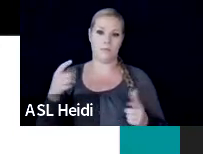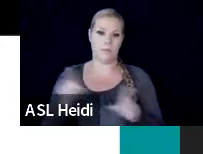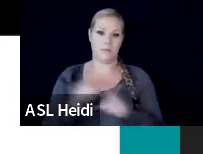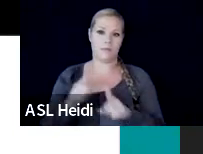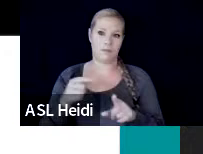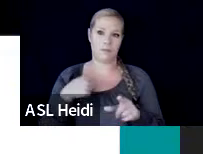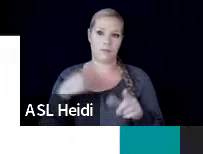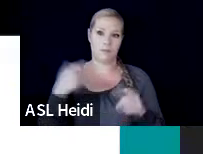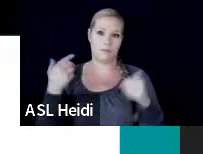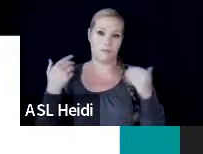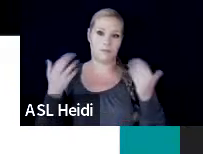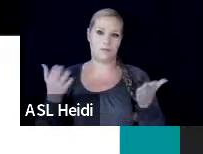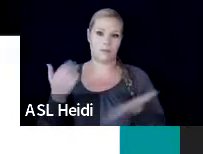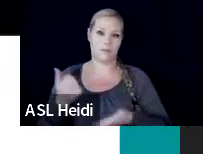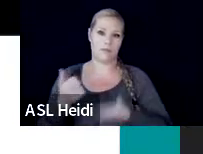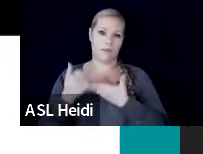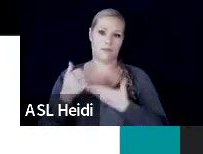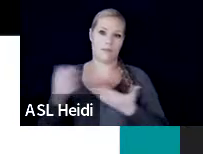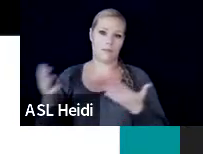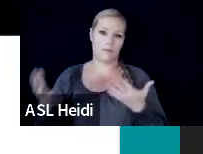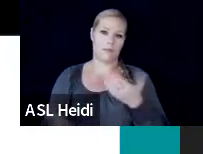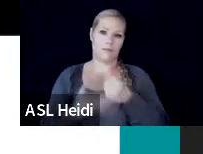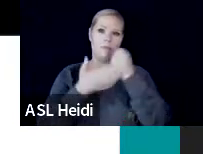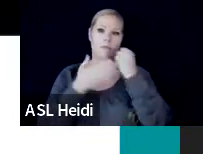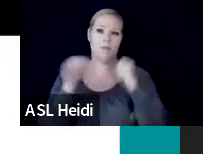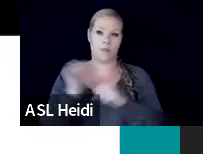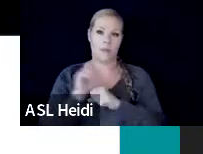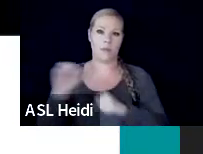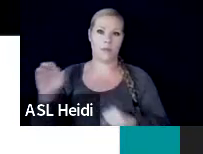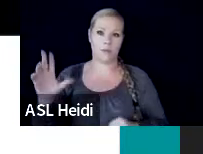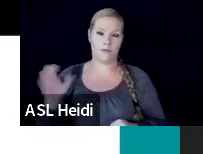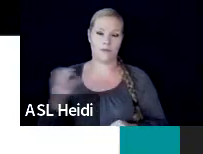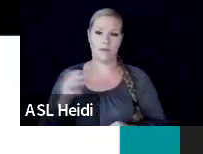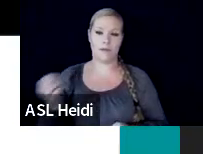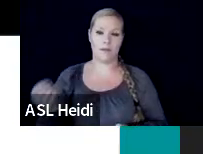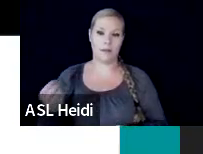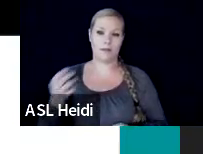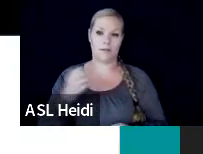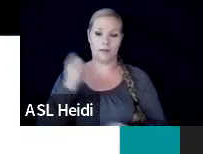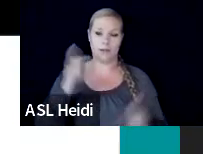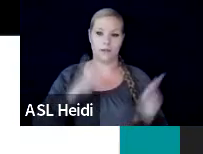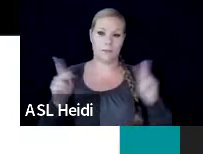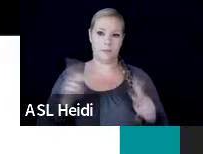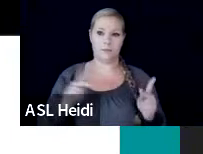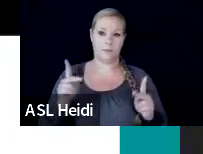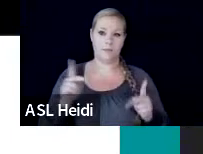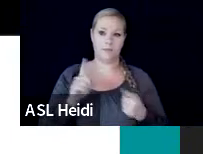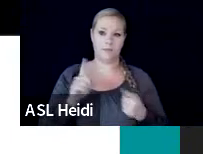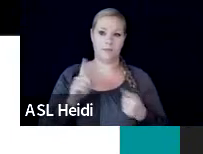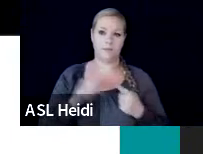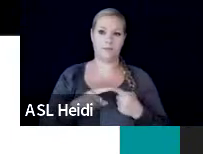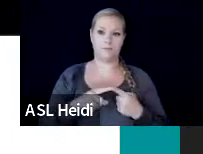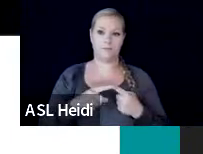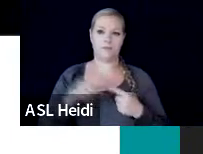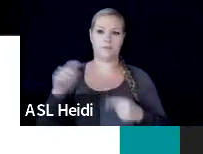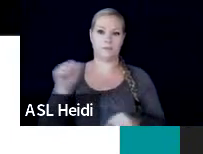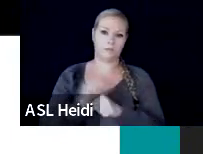help boost the workforce and get folks into the trades